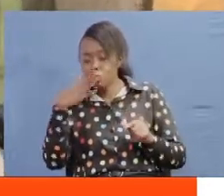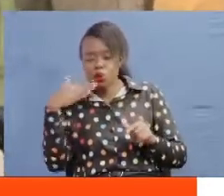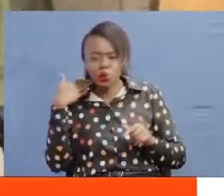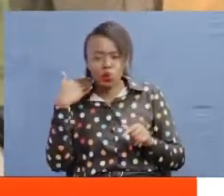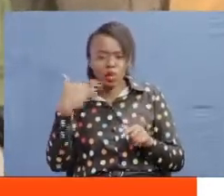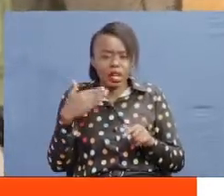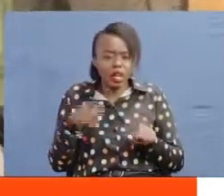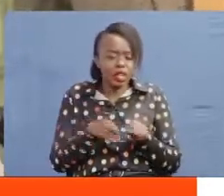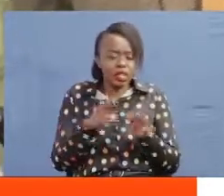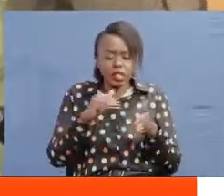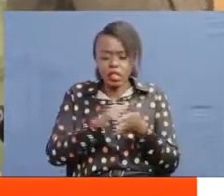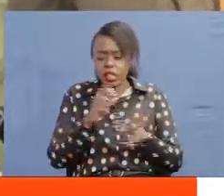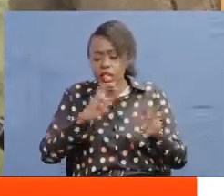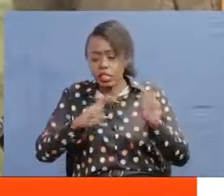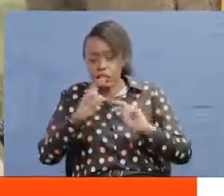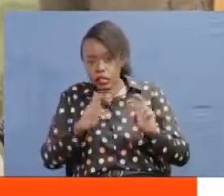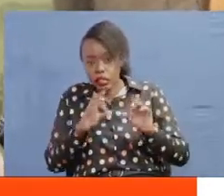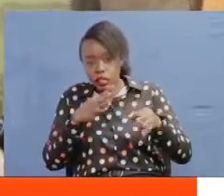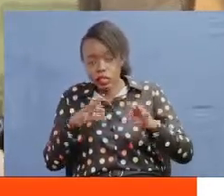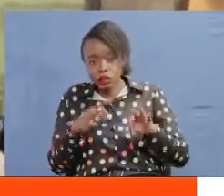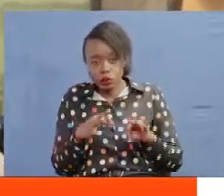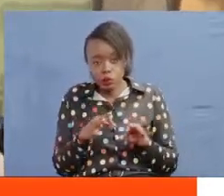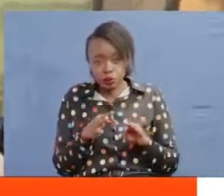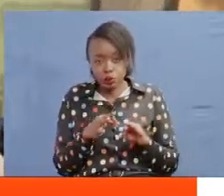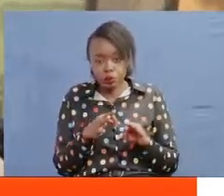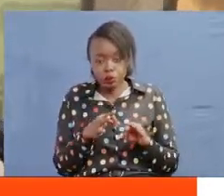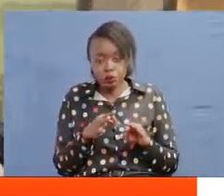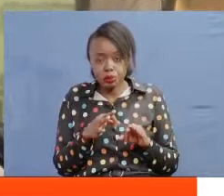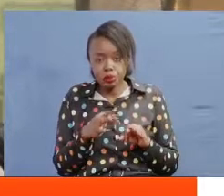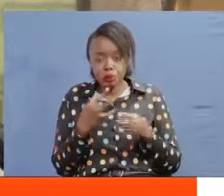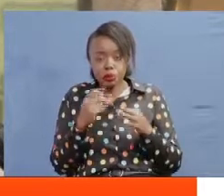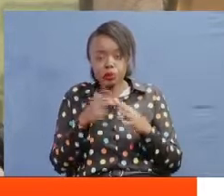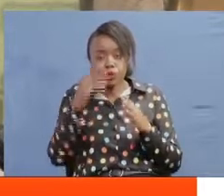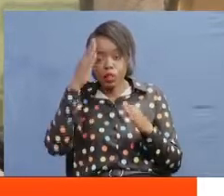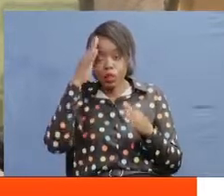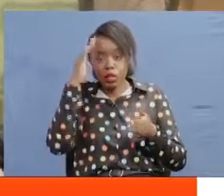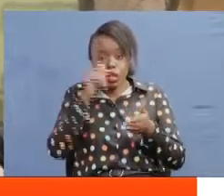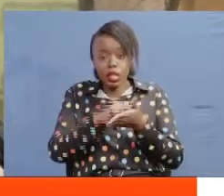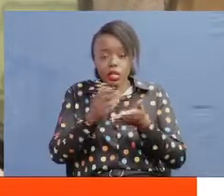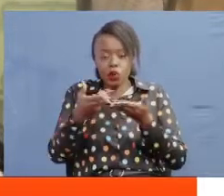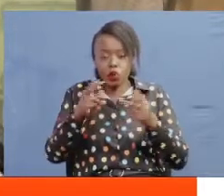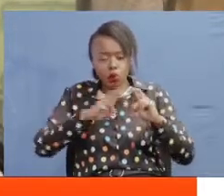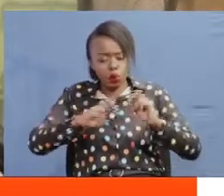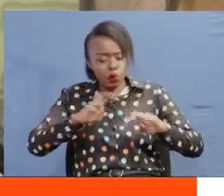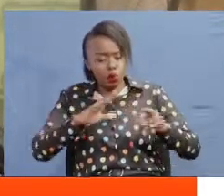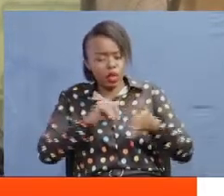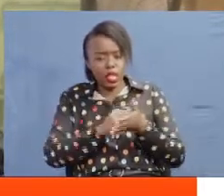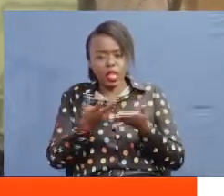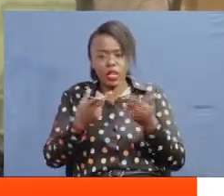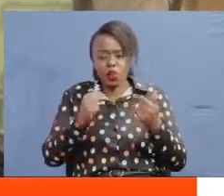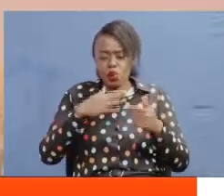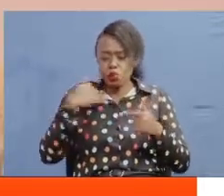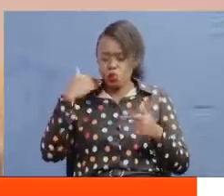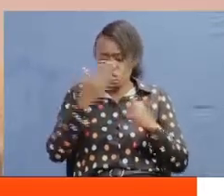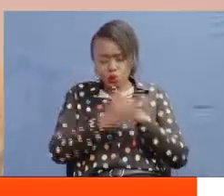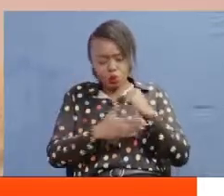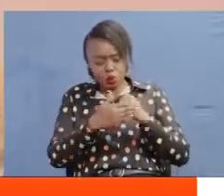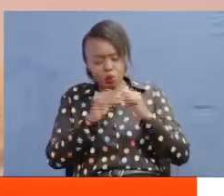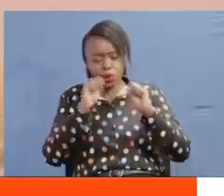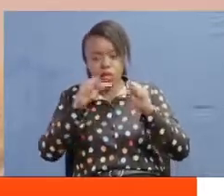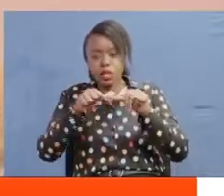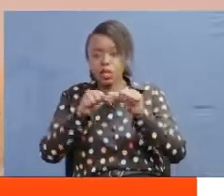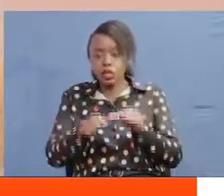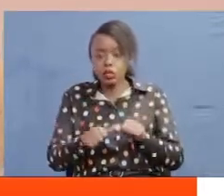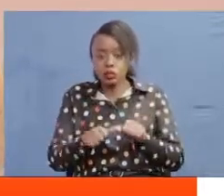hiyo haiwezi kupatikaniwa ila ushahidi thabiti utapatikana pale ambapo kwamba postmortem itakapofanywa.